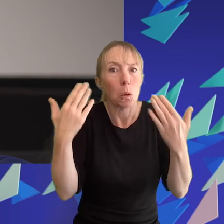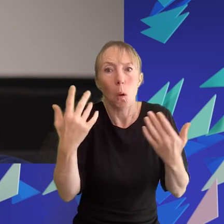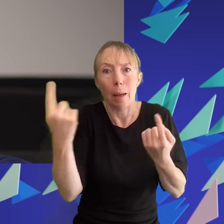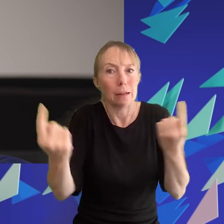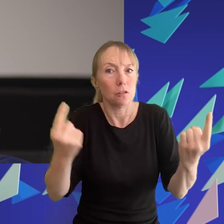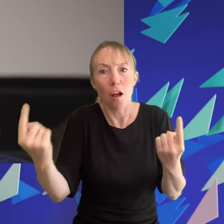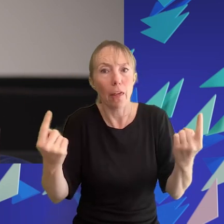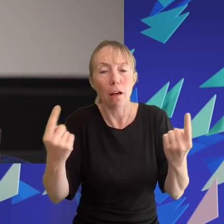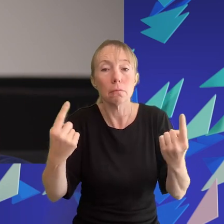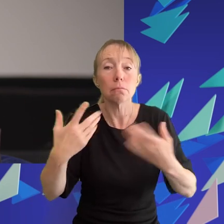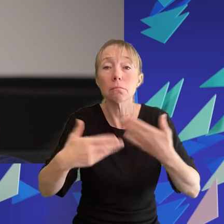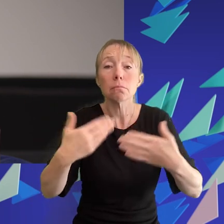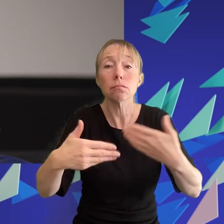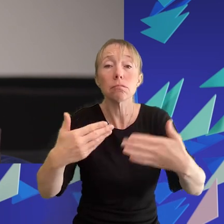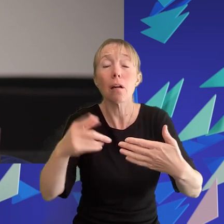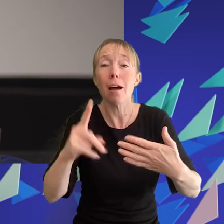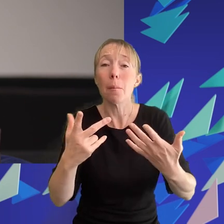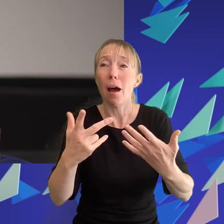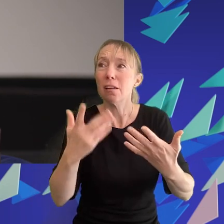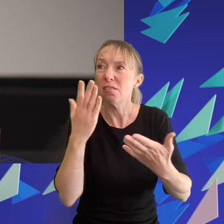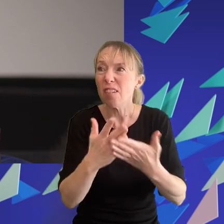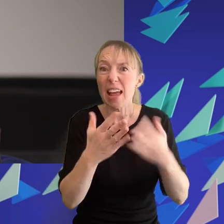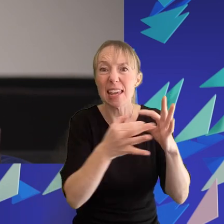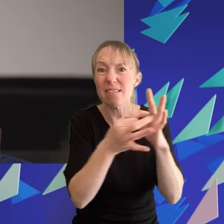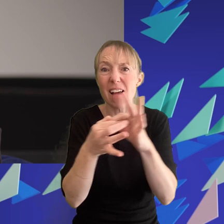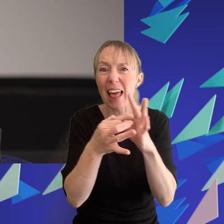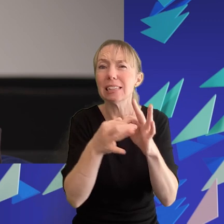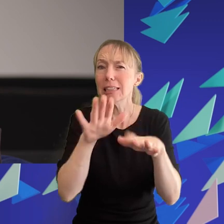other, and actually they are absolutely related